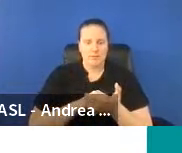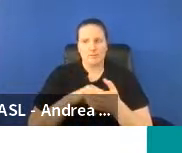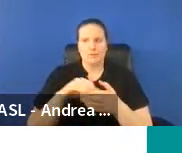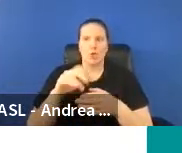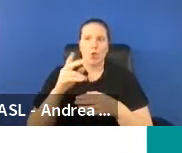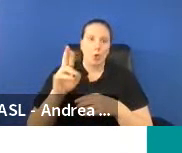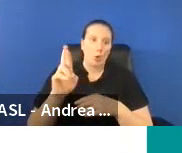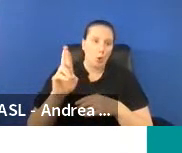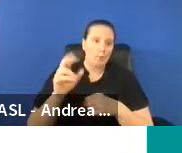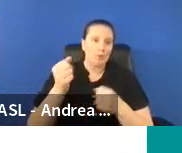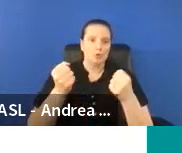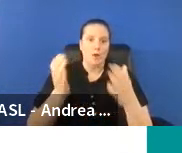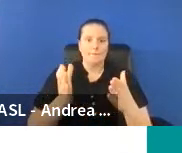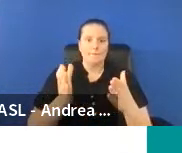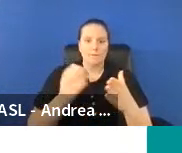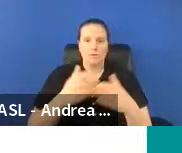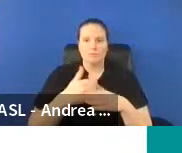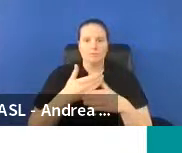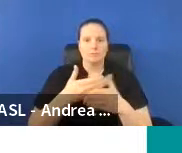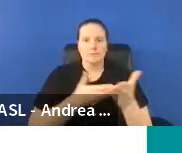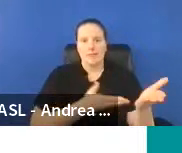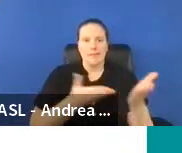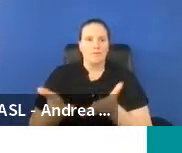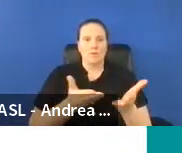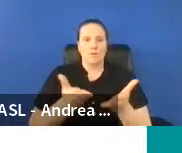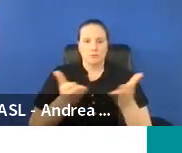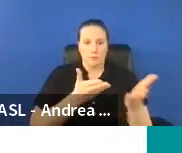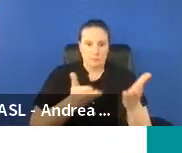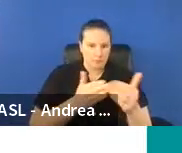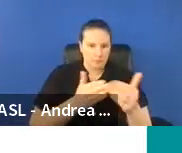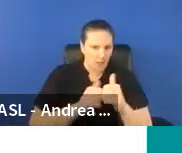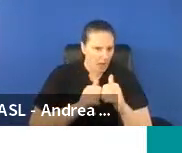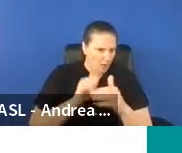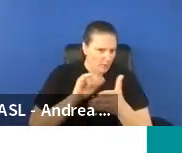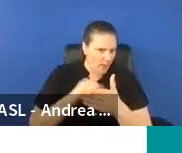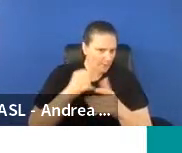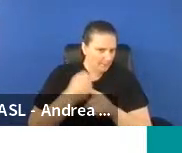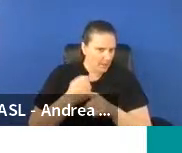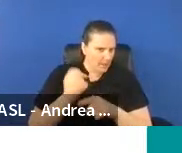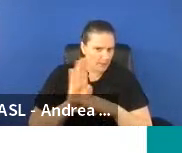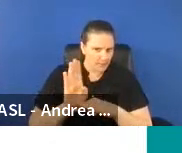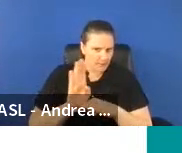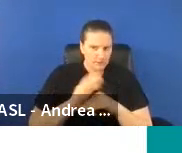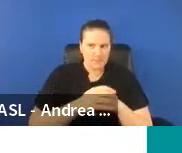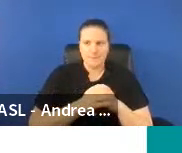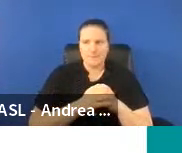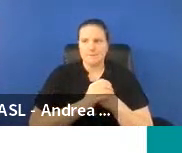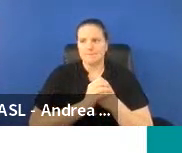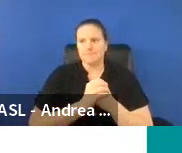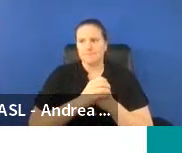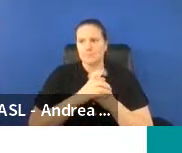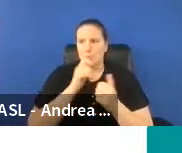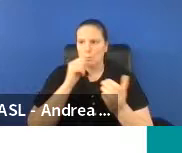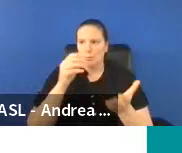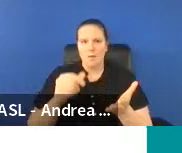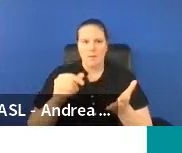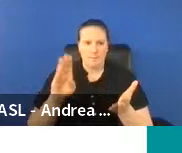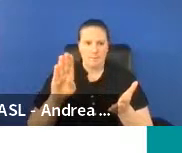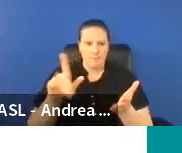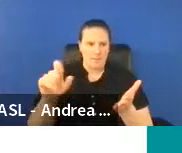others being delivery services, wondering how that would impact their business and who pays for those